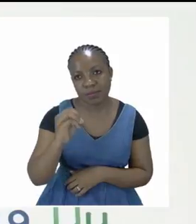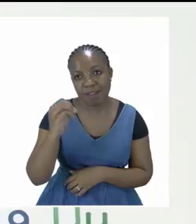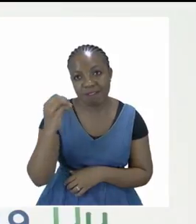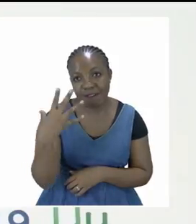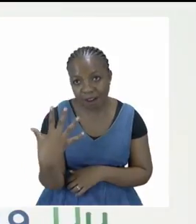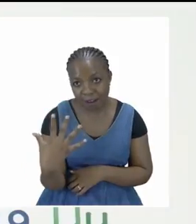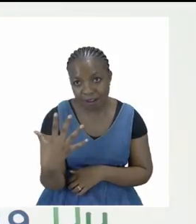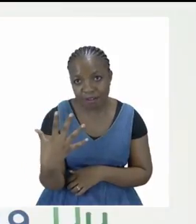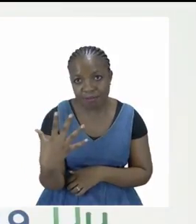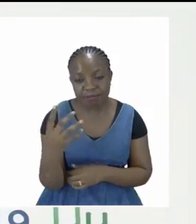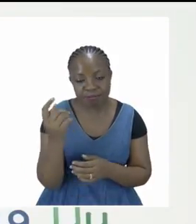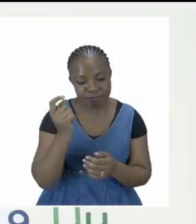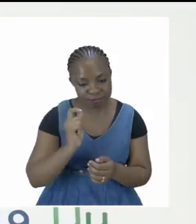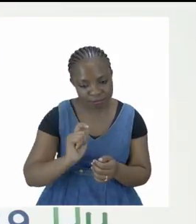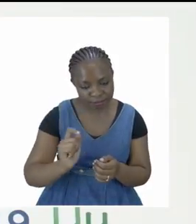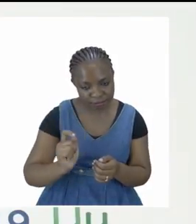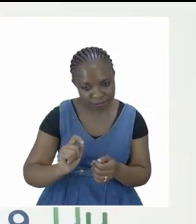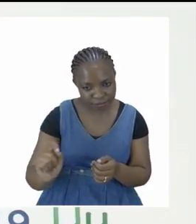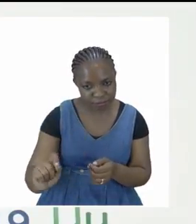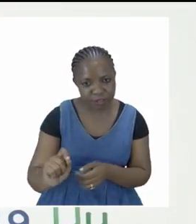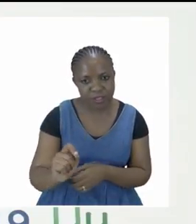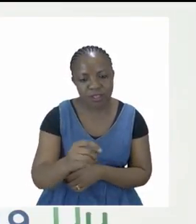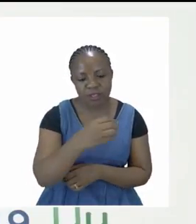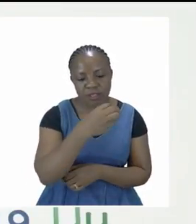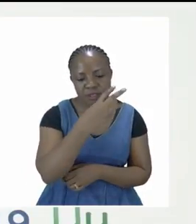305. So may you please write